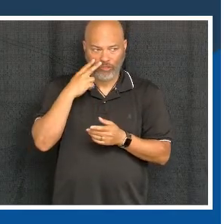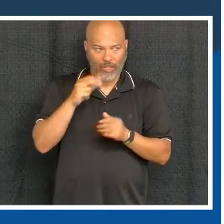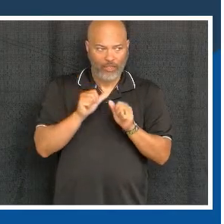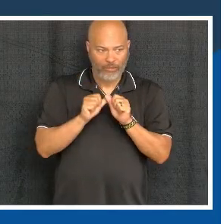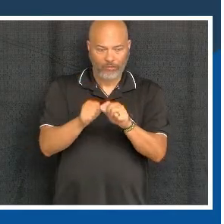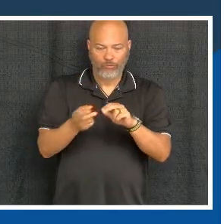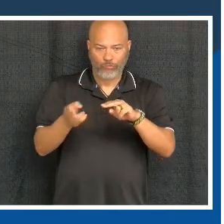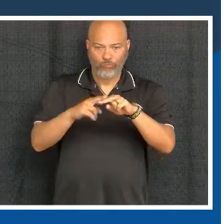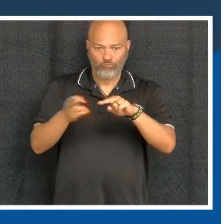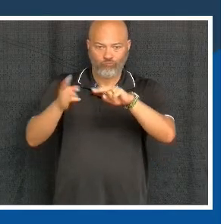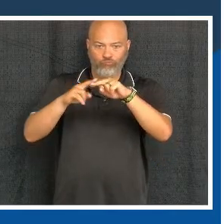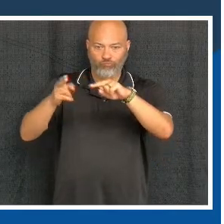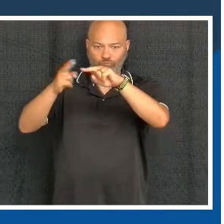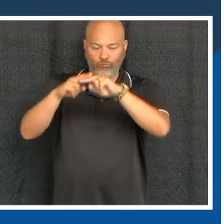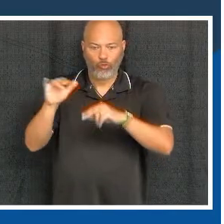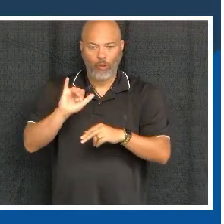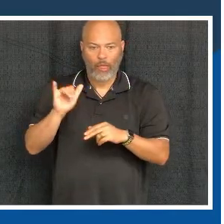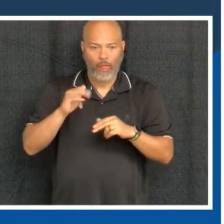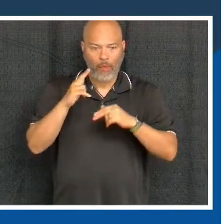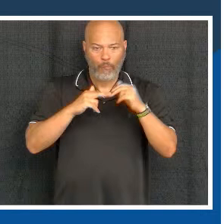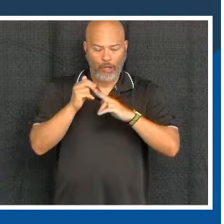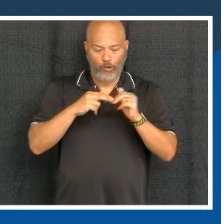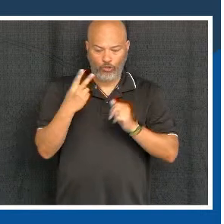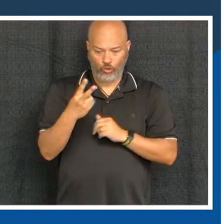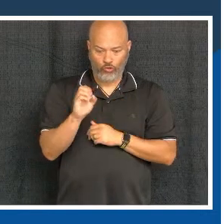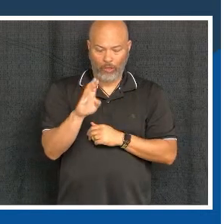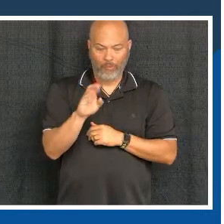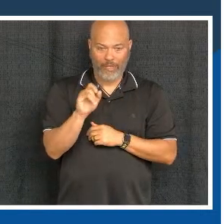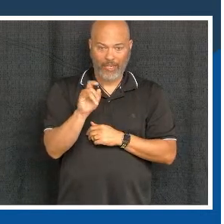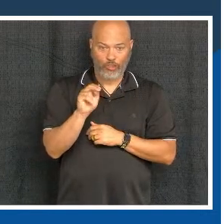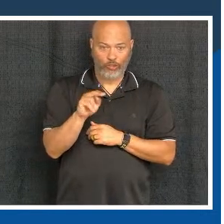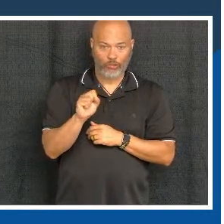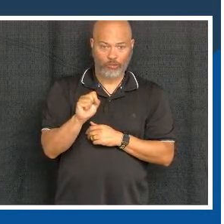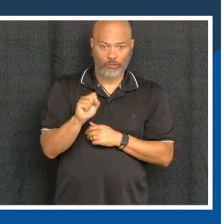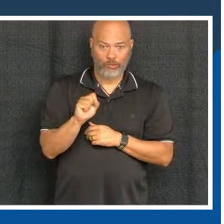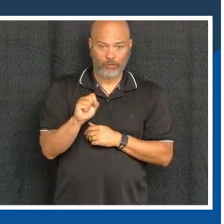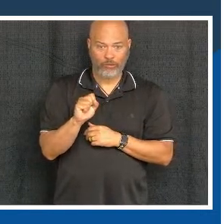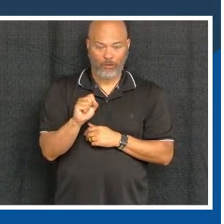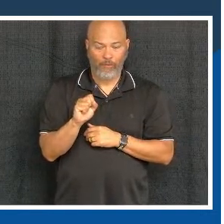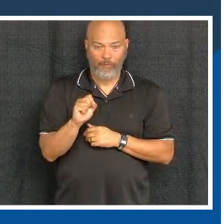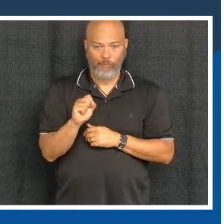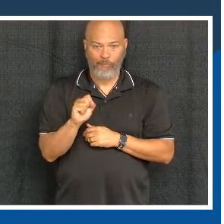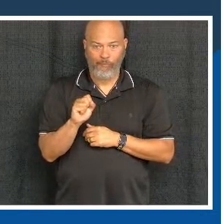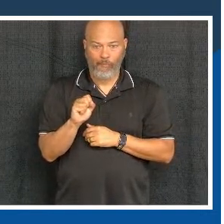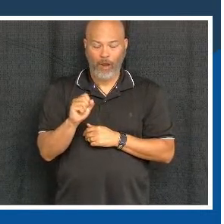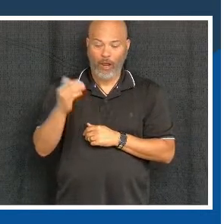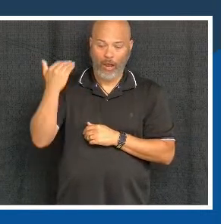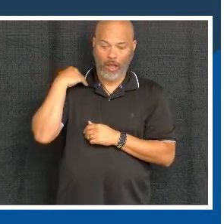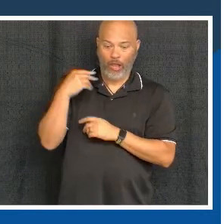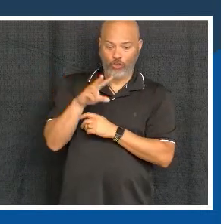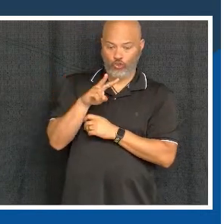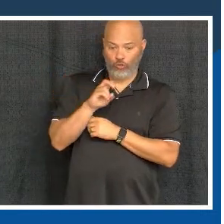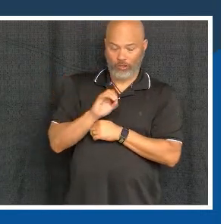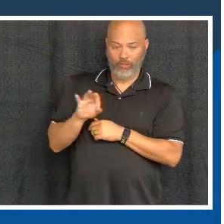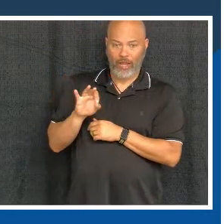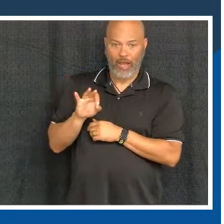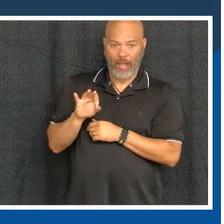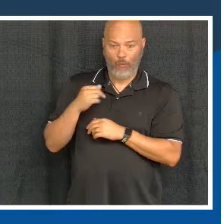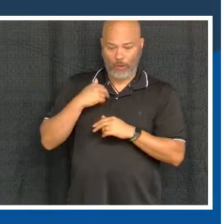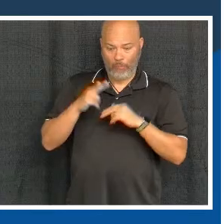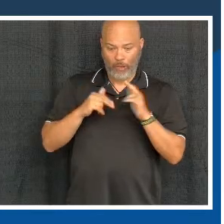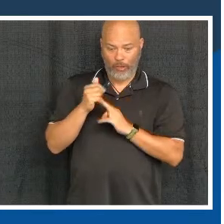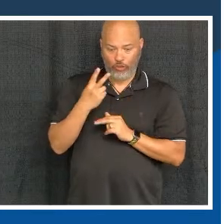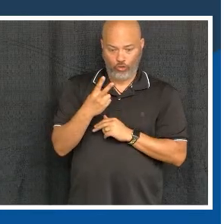to rise as well. Building those 2 substations that we built, back in 2009,